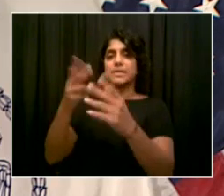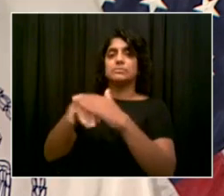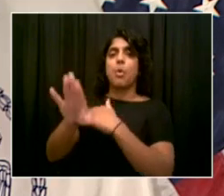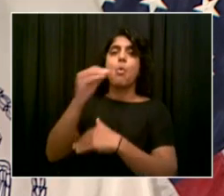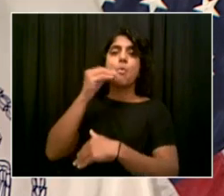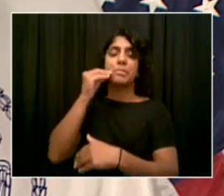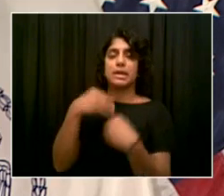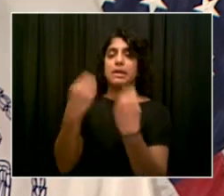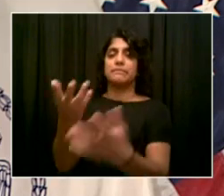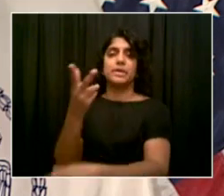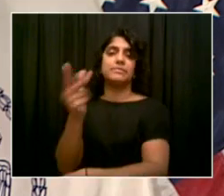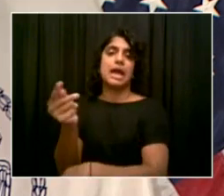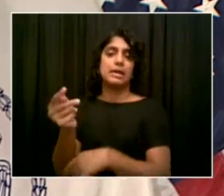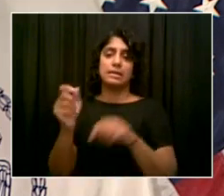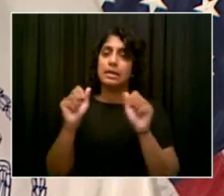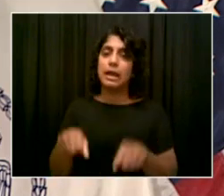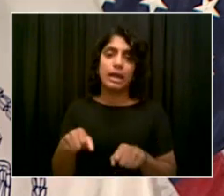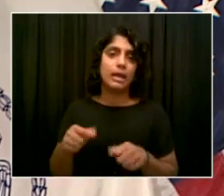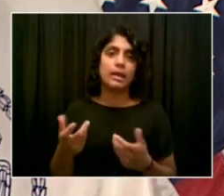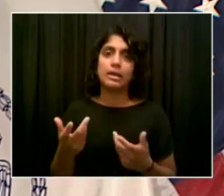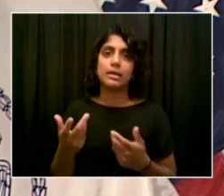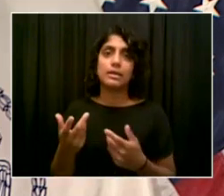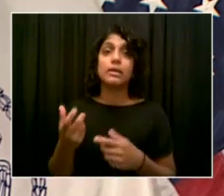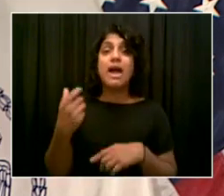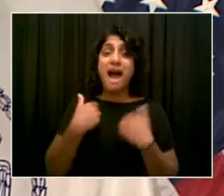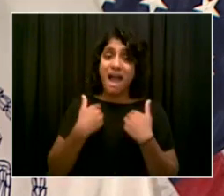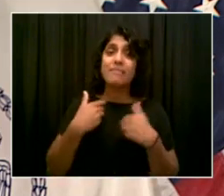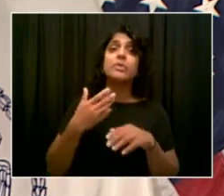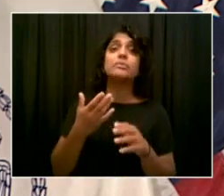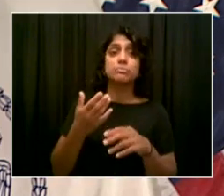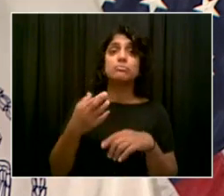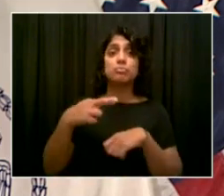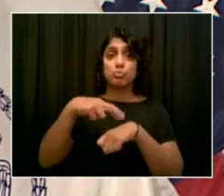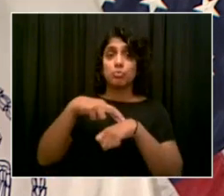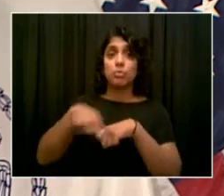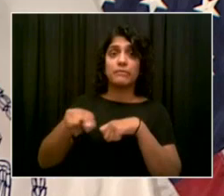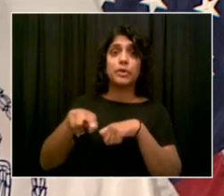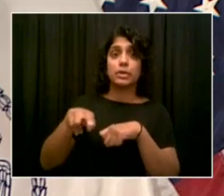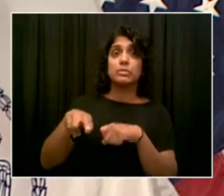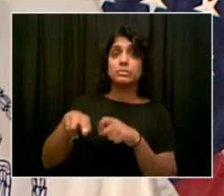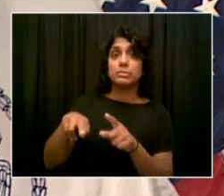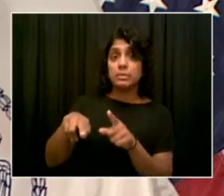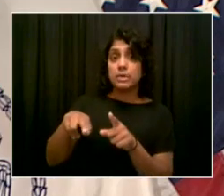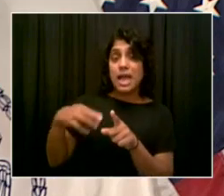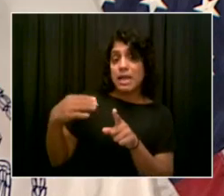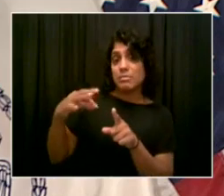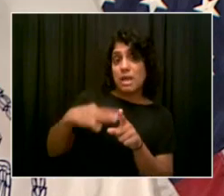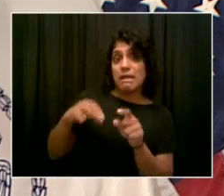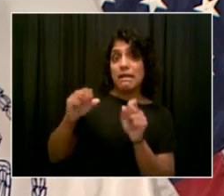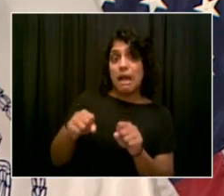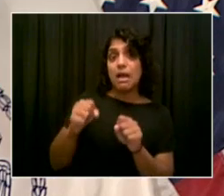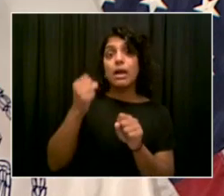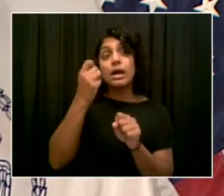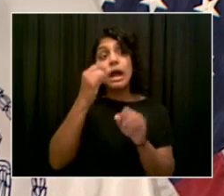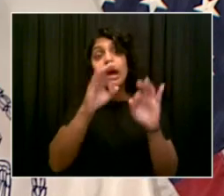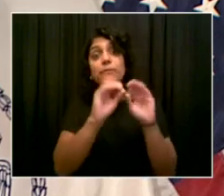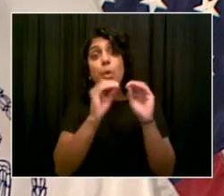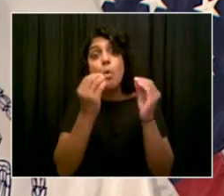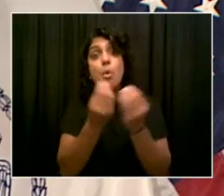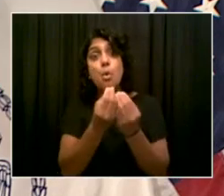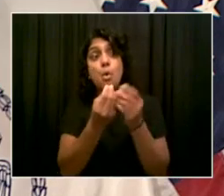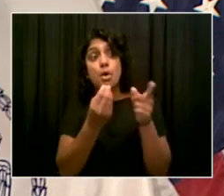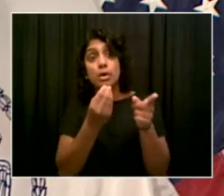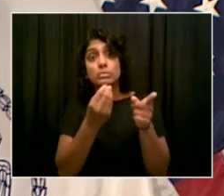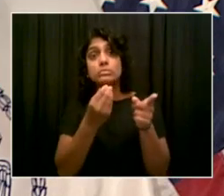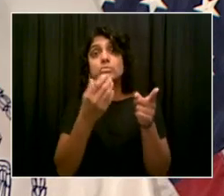That started, and I think that's promising. I do think greater focus on mobile vaccination efforts and less on the